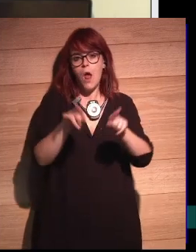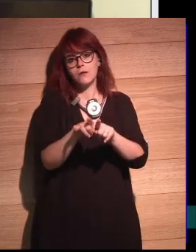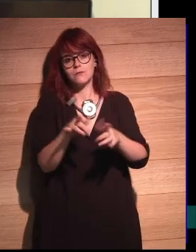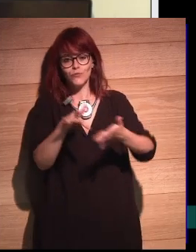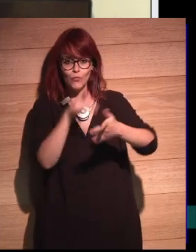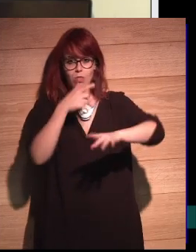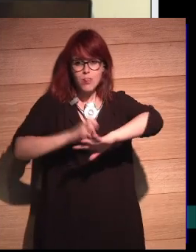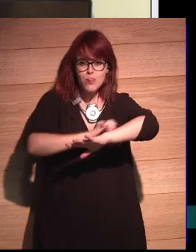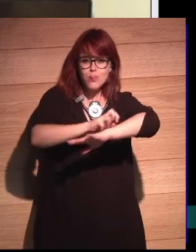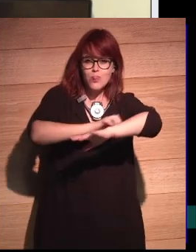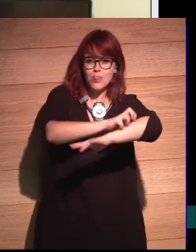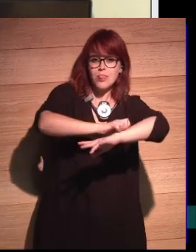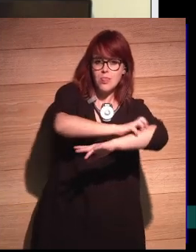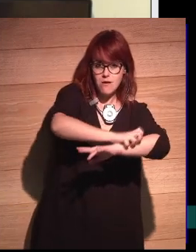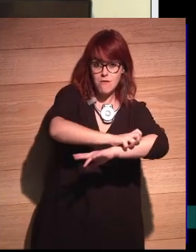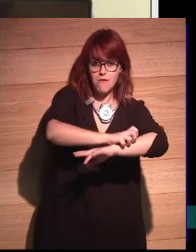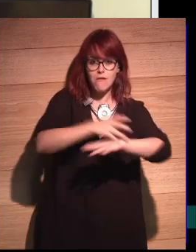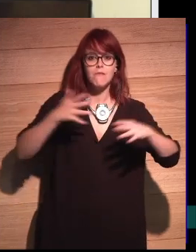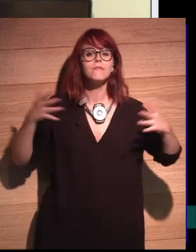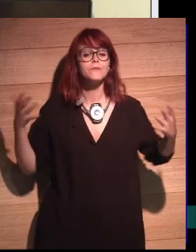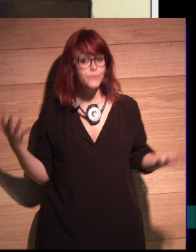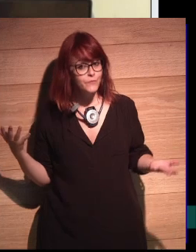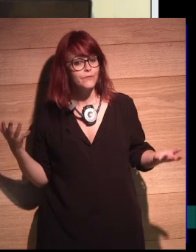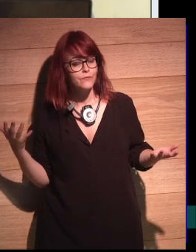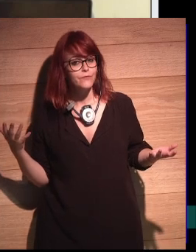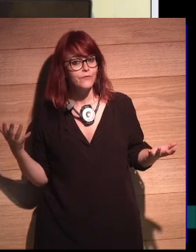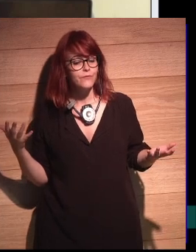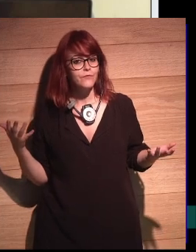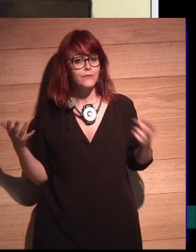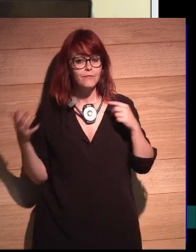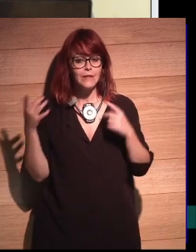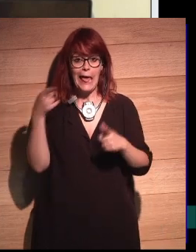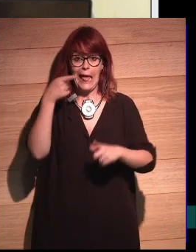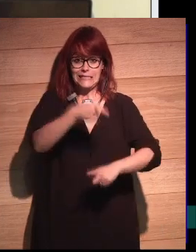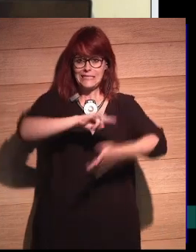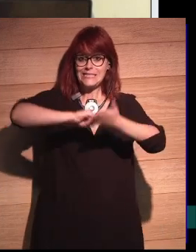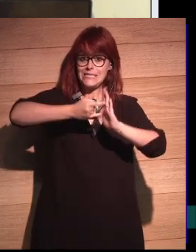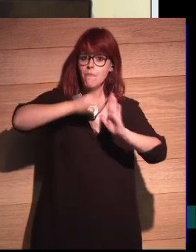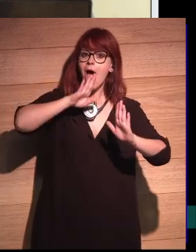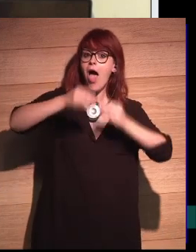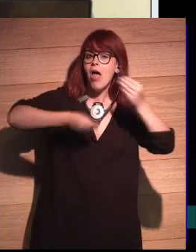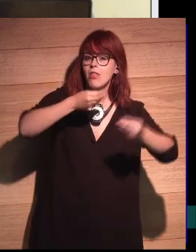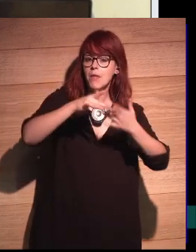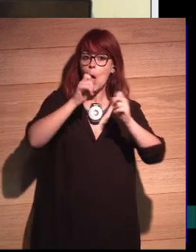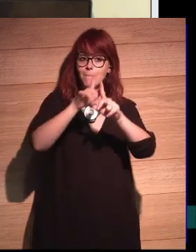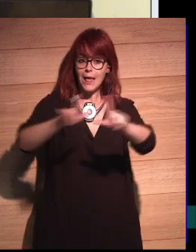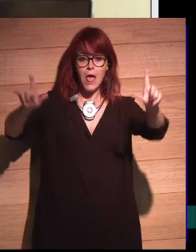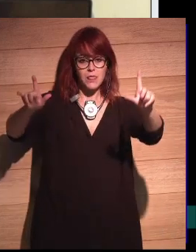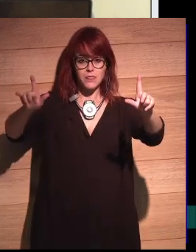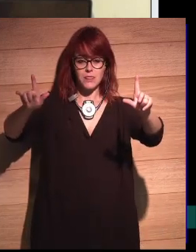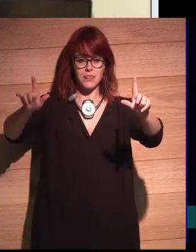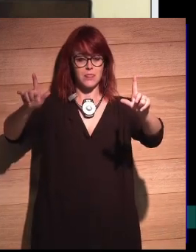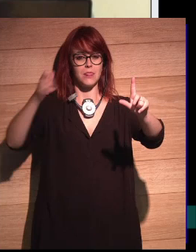airbags that pump up. But with the media, and when you're looking at the screen, it feels like the snake is actually wrapping